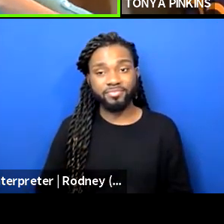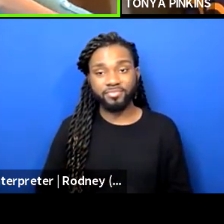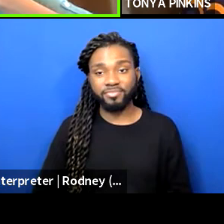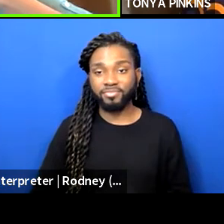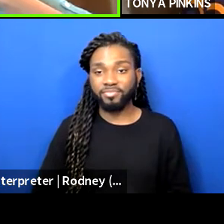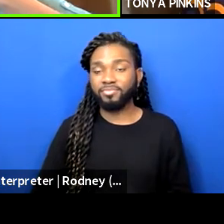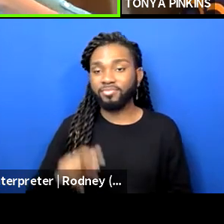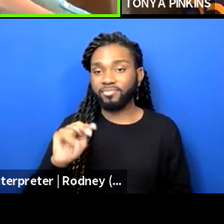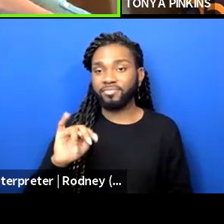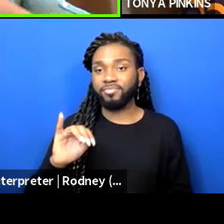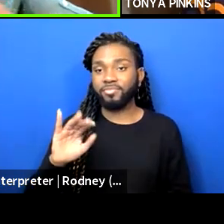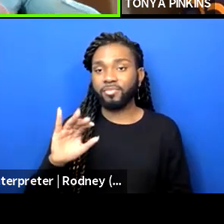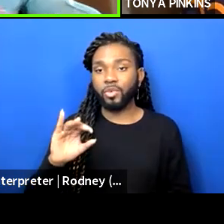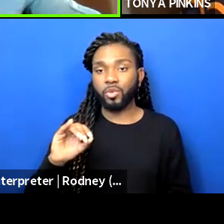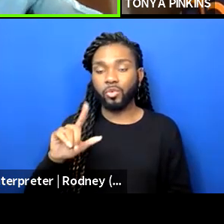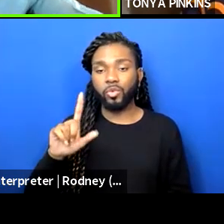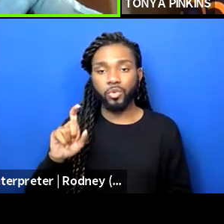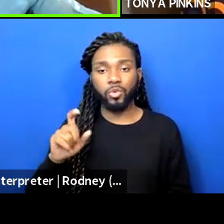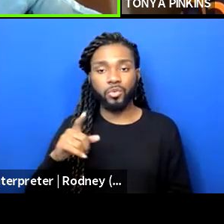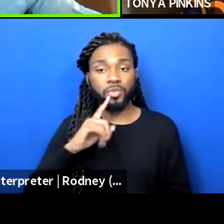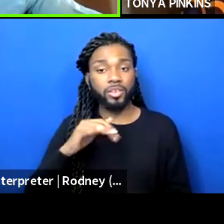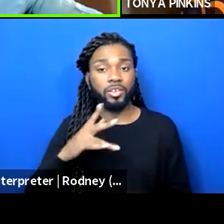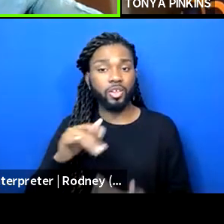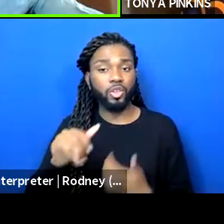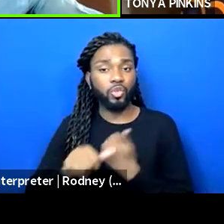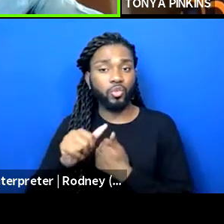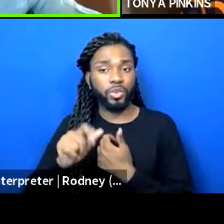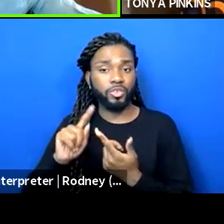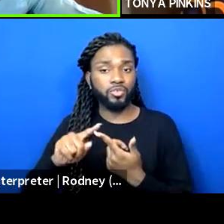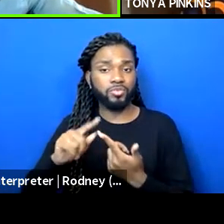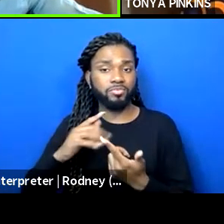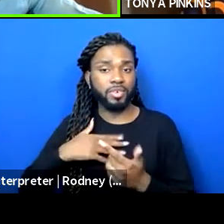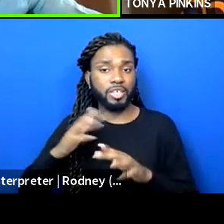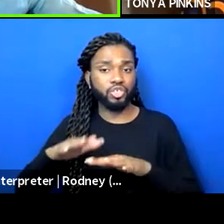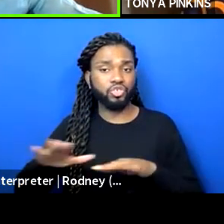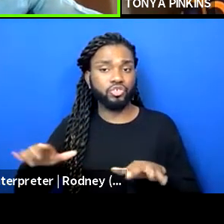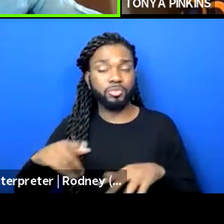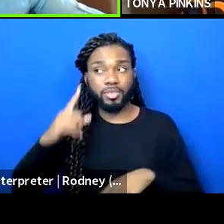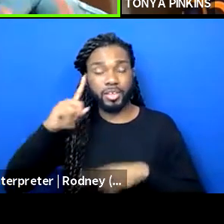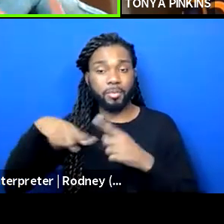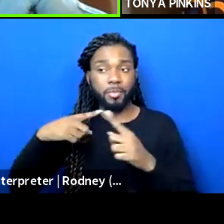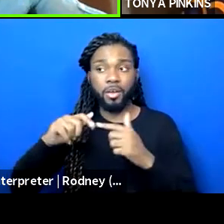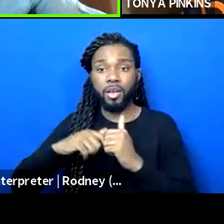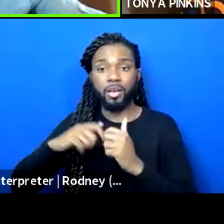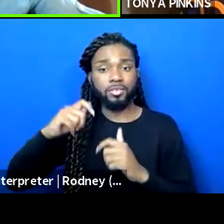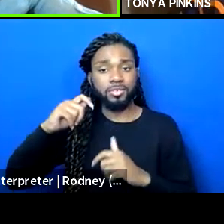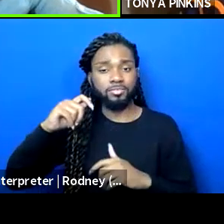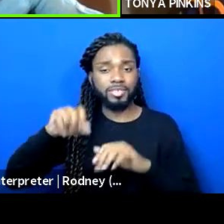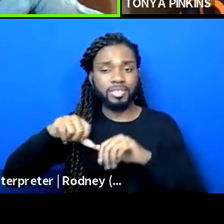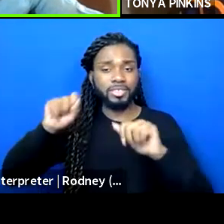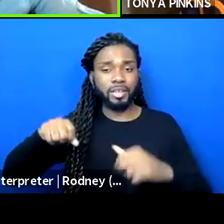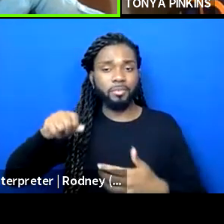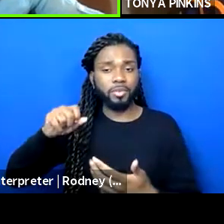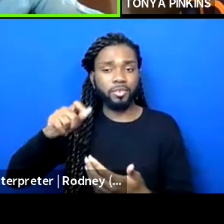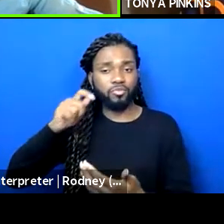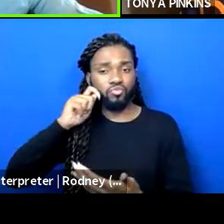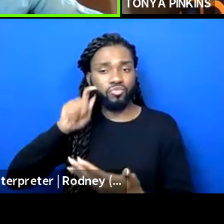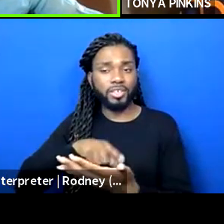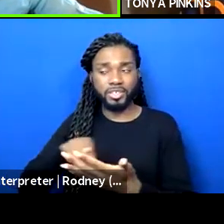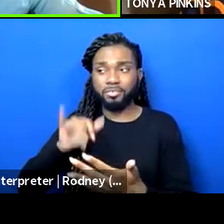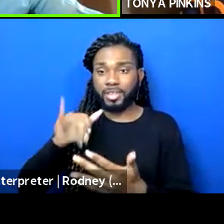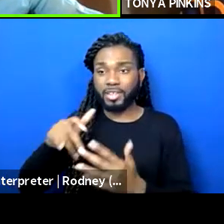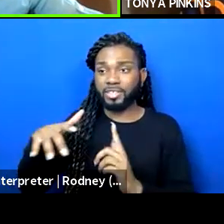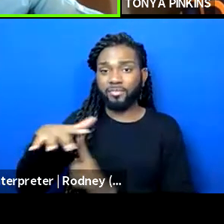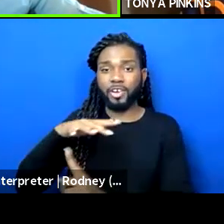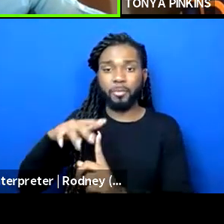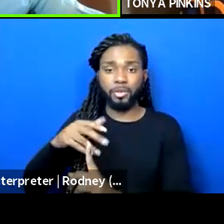Yeah, I would agree. The threat to my child, I think the ways that systemic racism is a environmental threat to my child on a